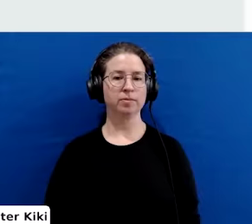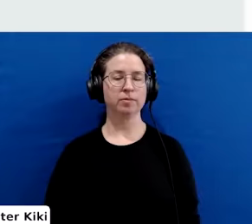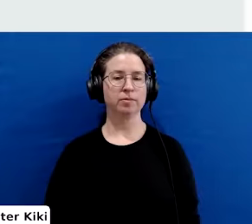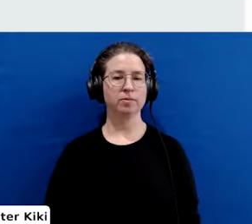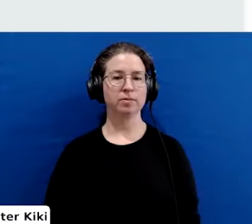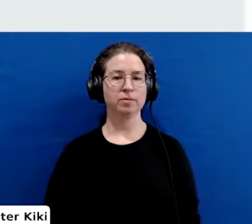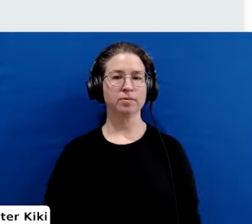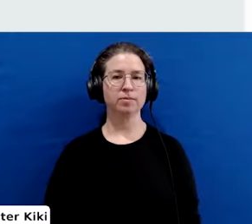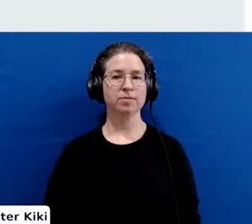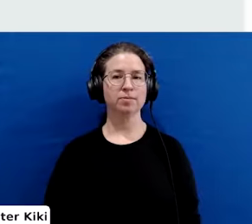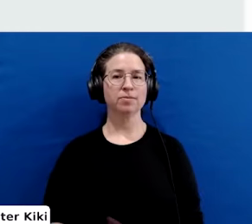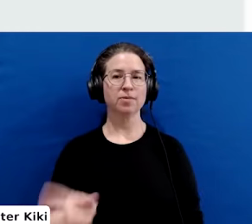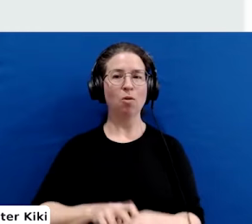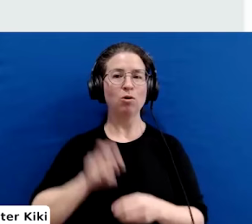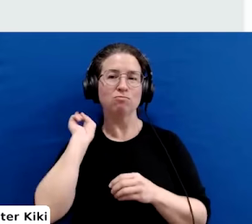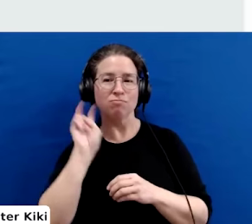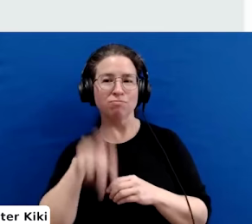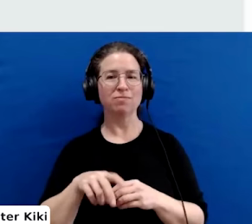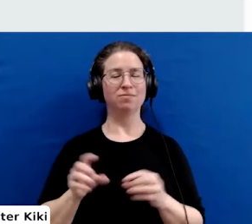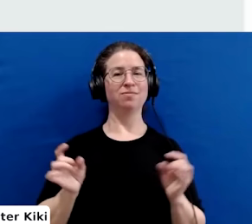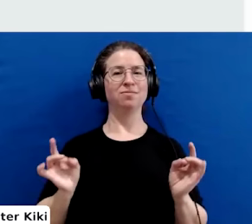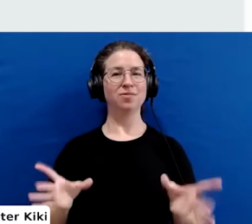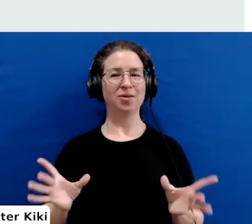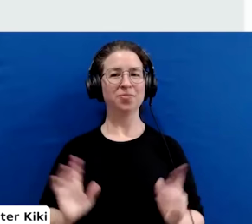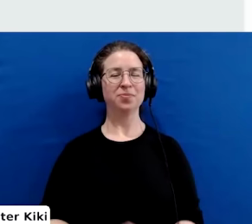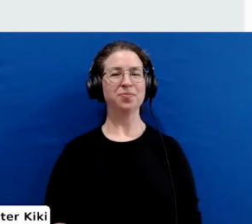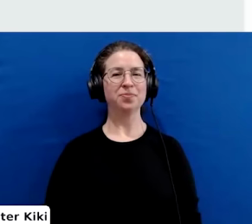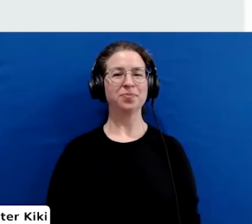I will now jump into today's session.